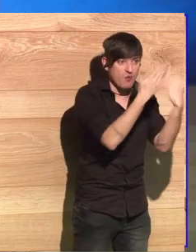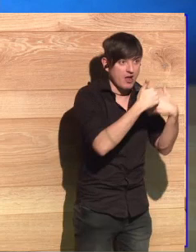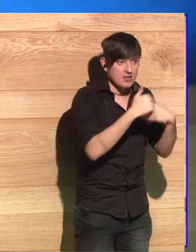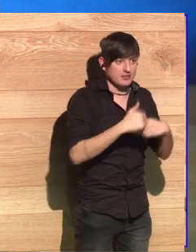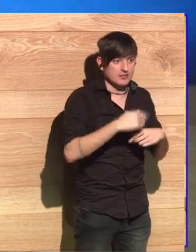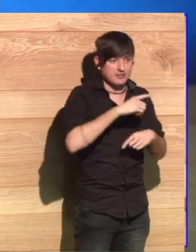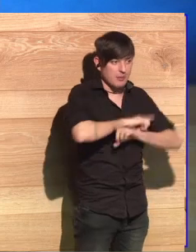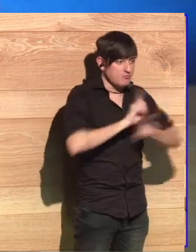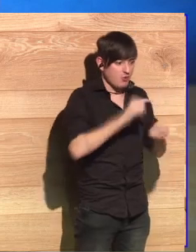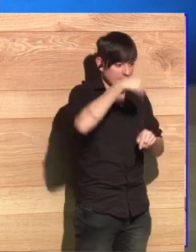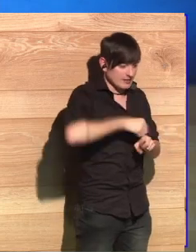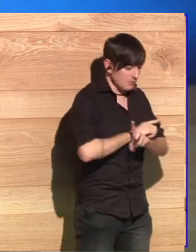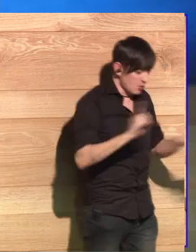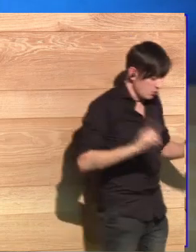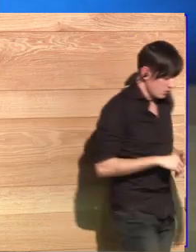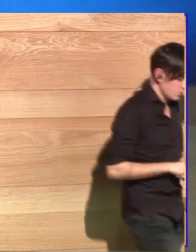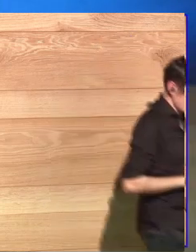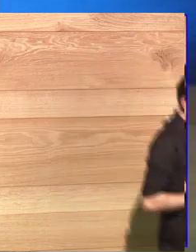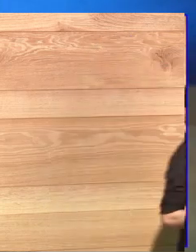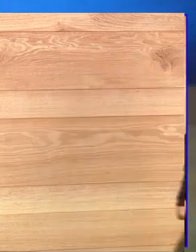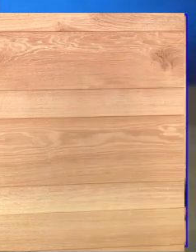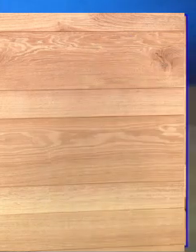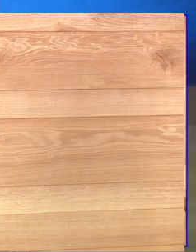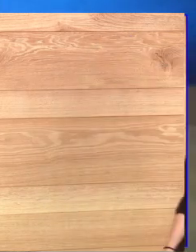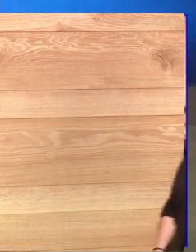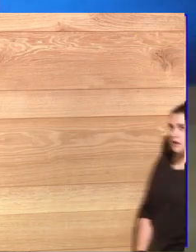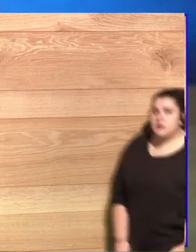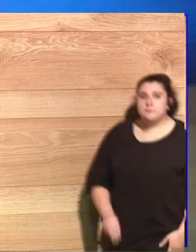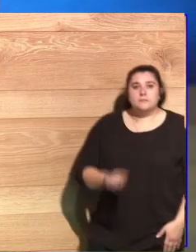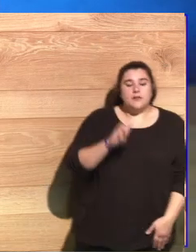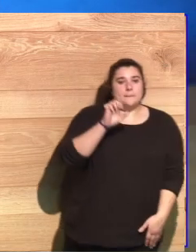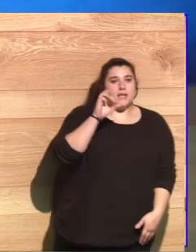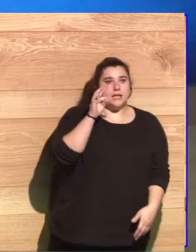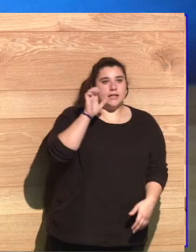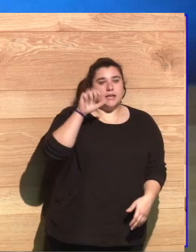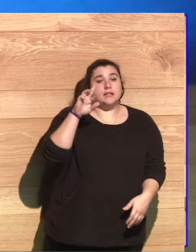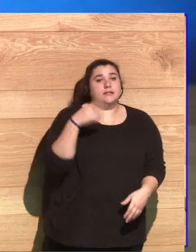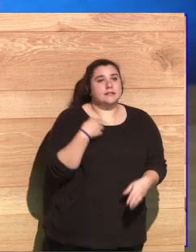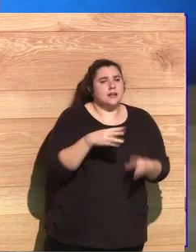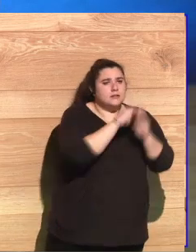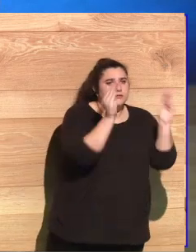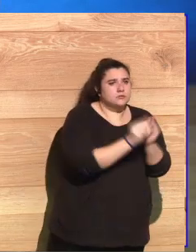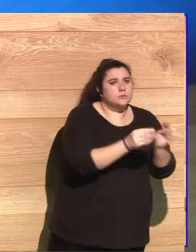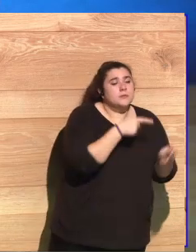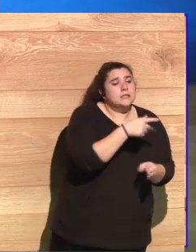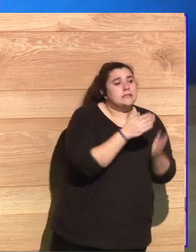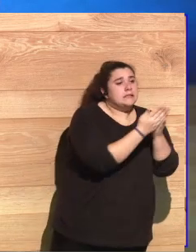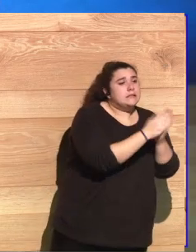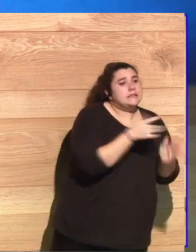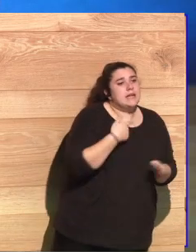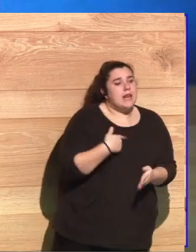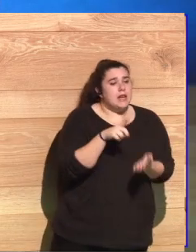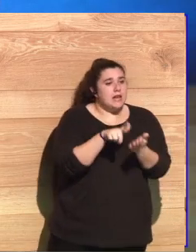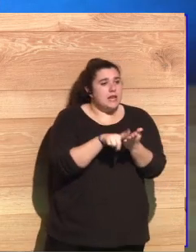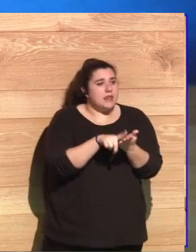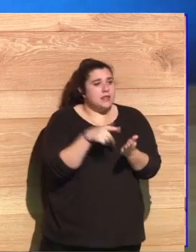Peter ha hecho un buen resumen del inicio del libro. Tal vez tendríamos que... Peter's made a good summary of the beginning of the book. He